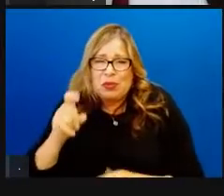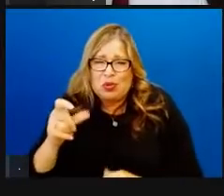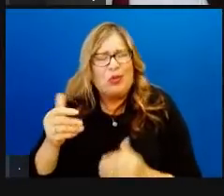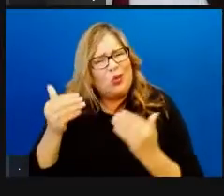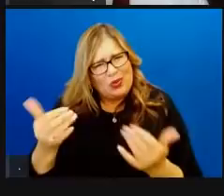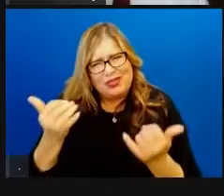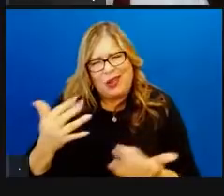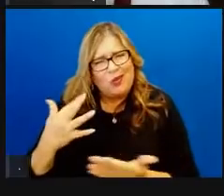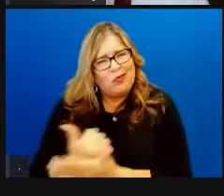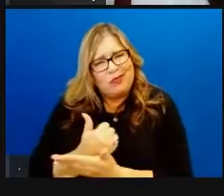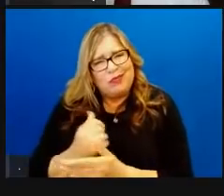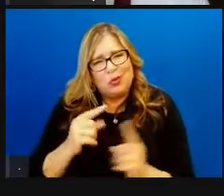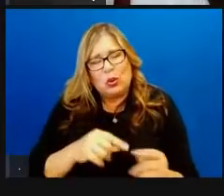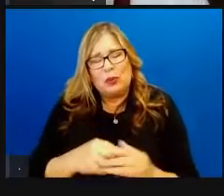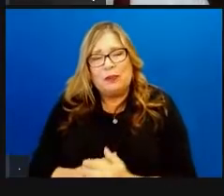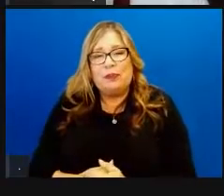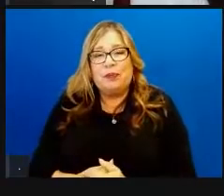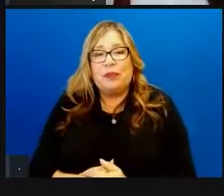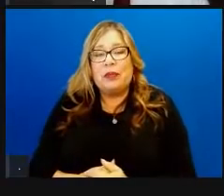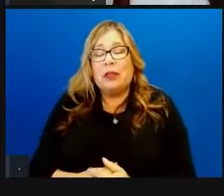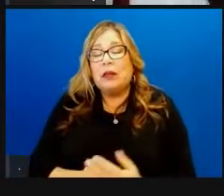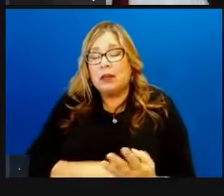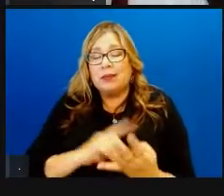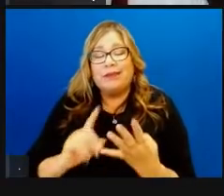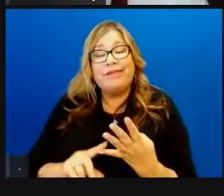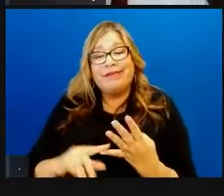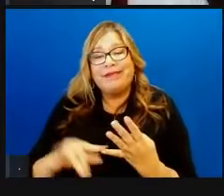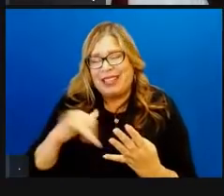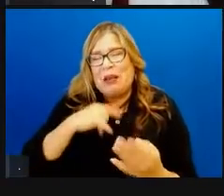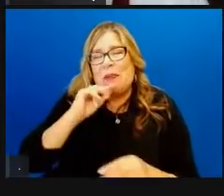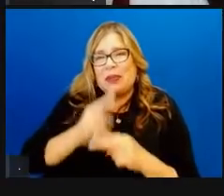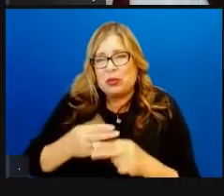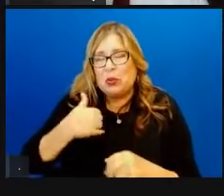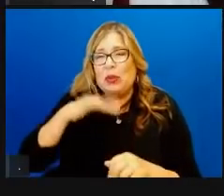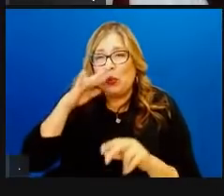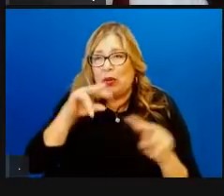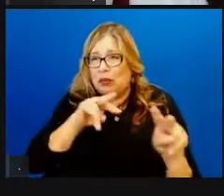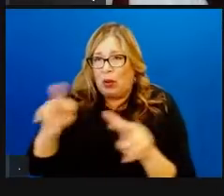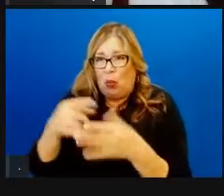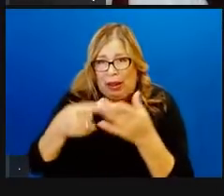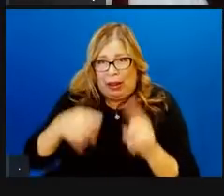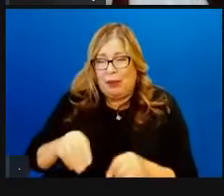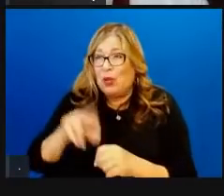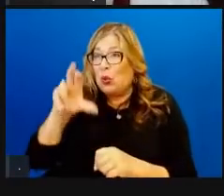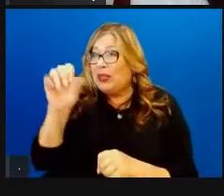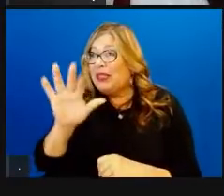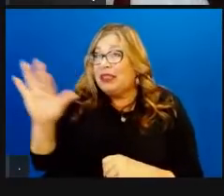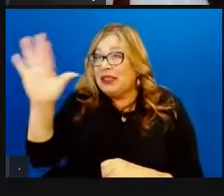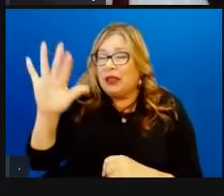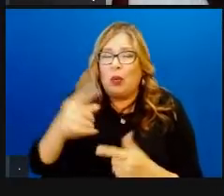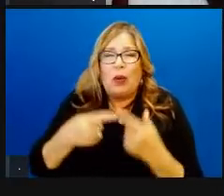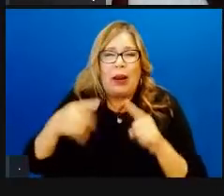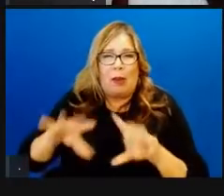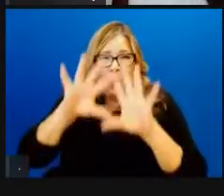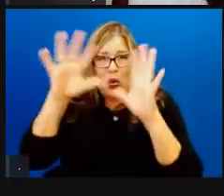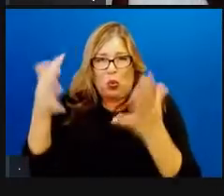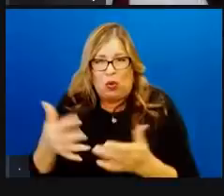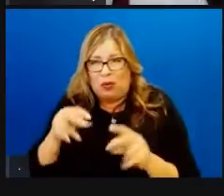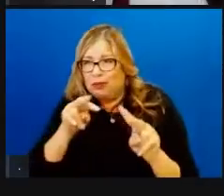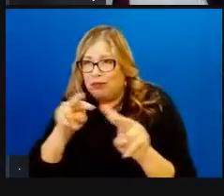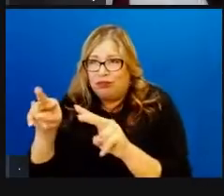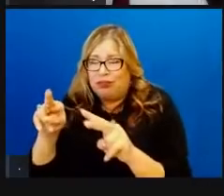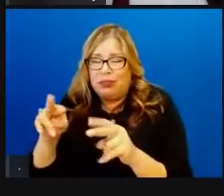said, following those national and global trends and understand their impact in California will be important. Next slide.